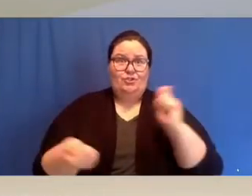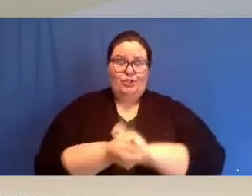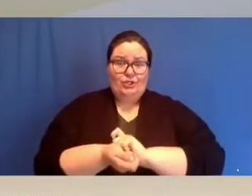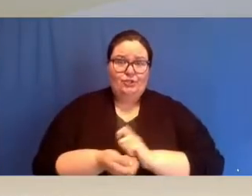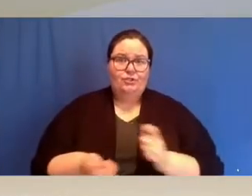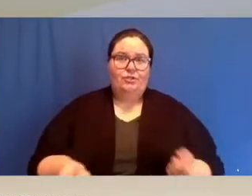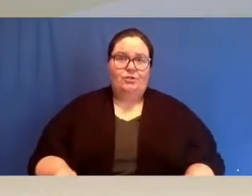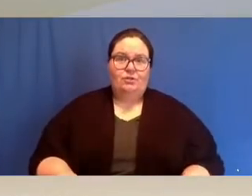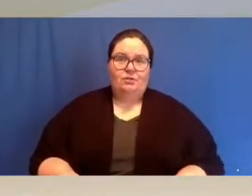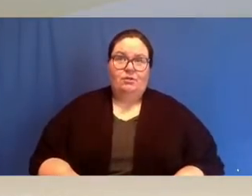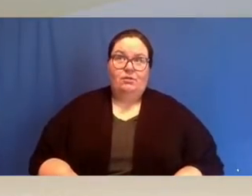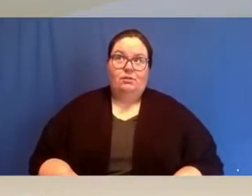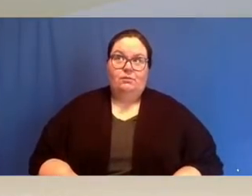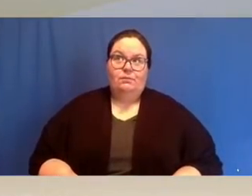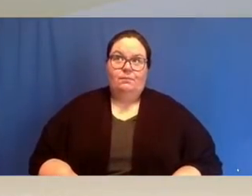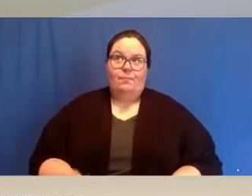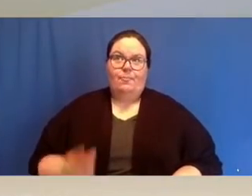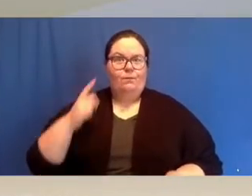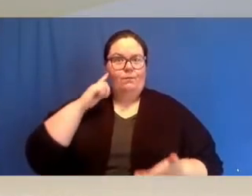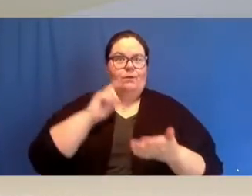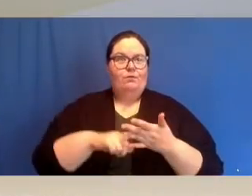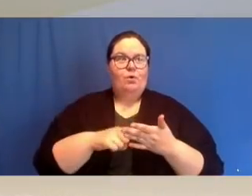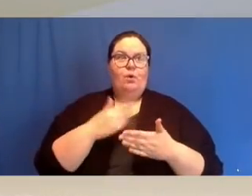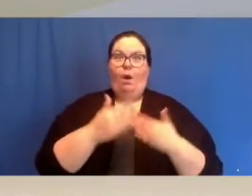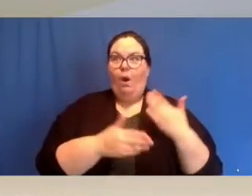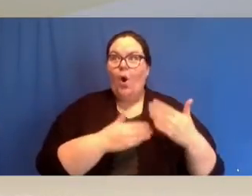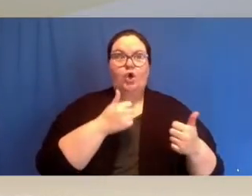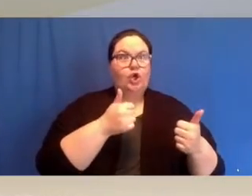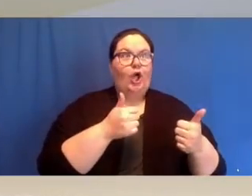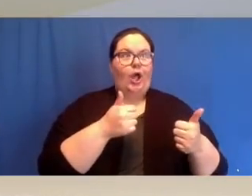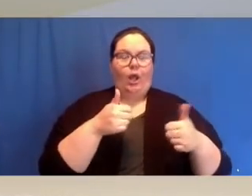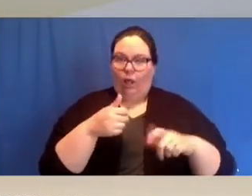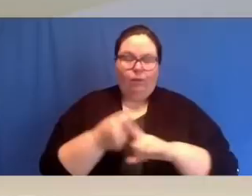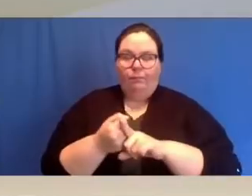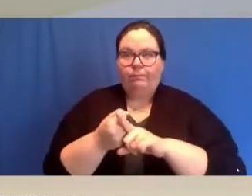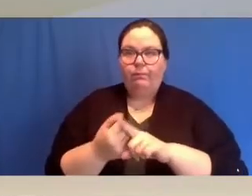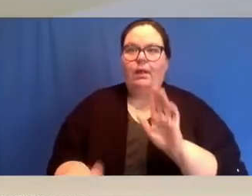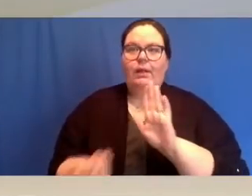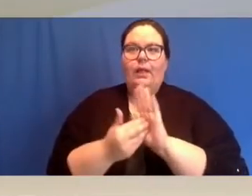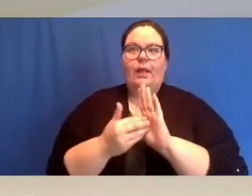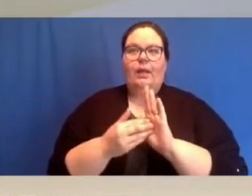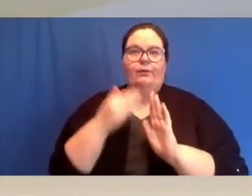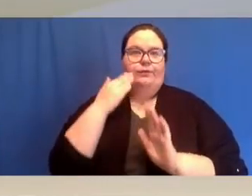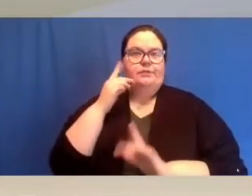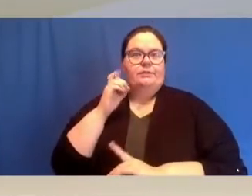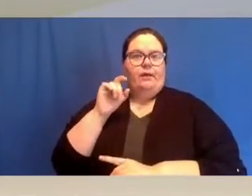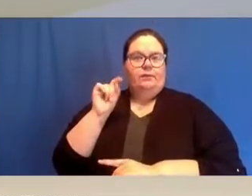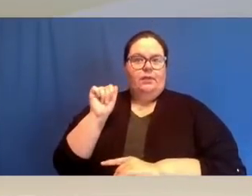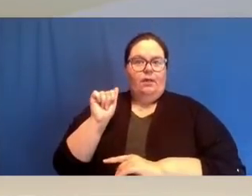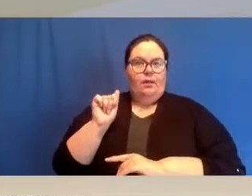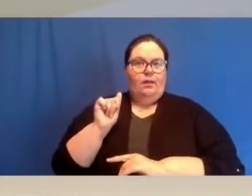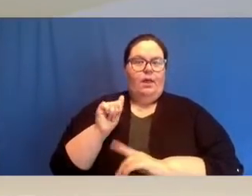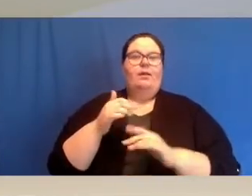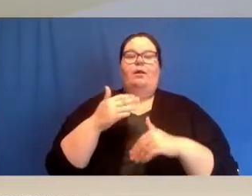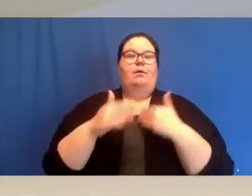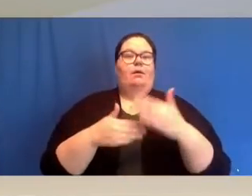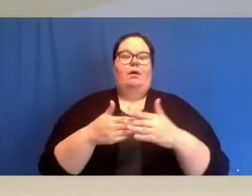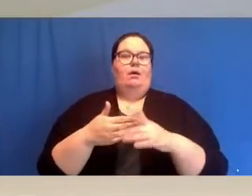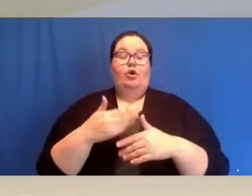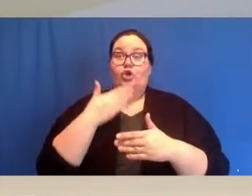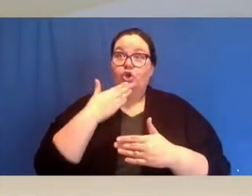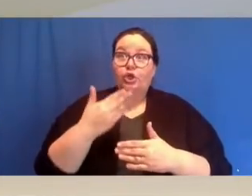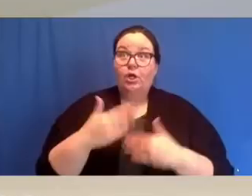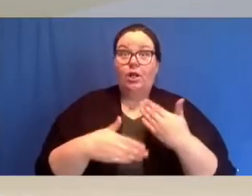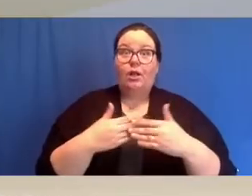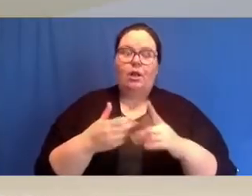We've had these stops and starts before. This one is probably more sudden and